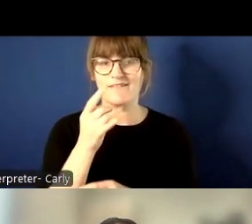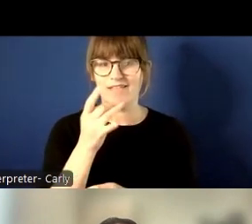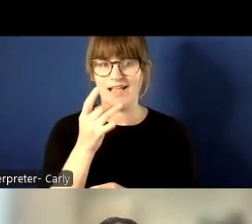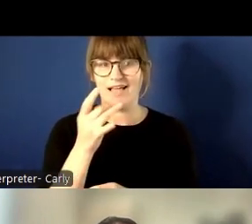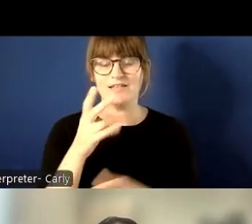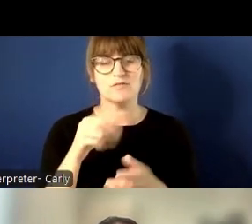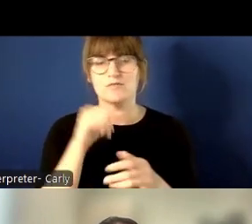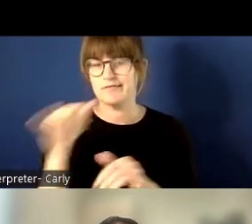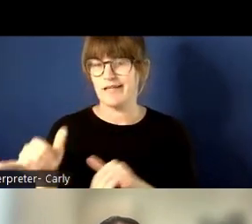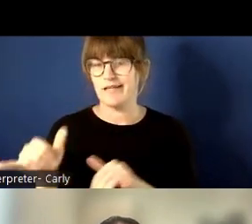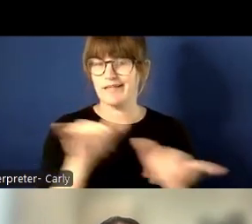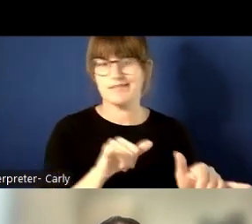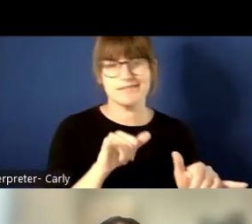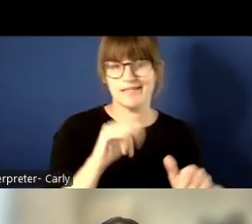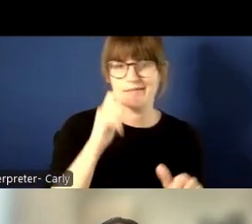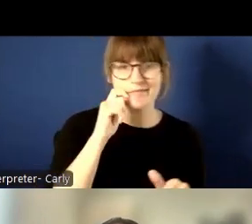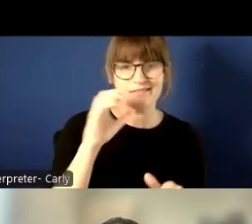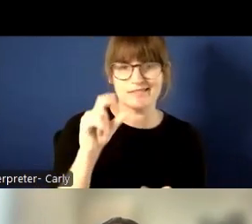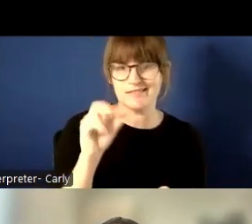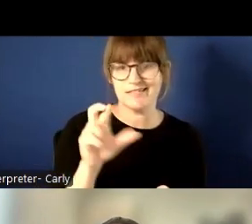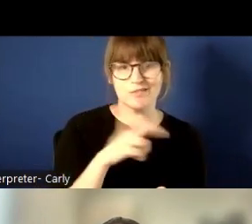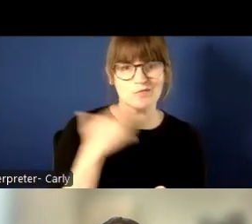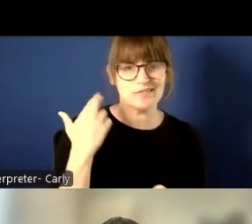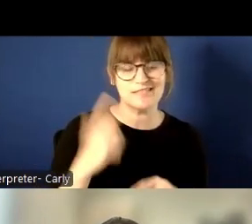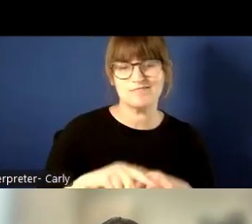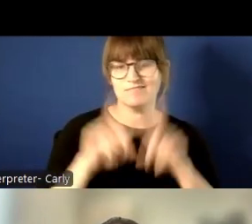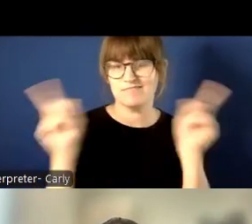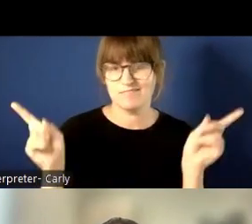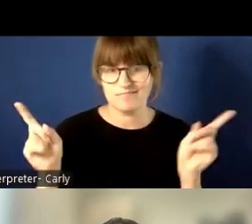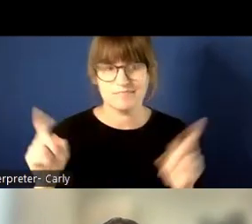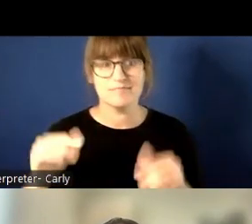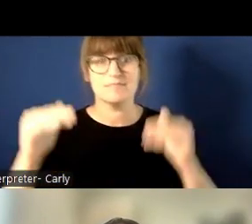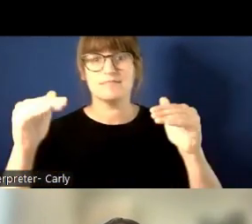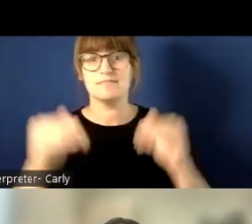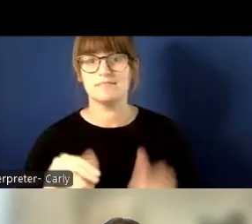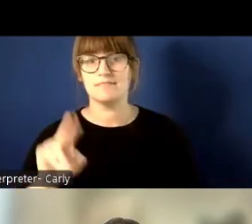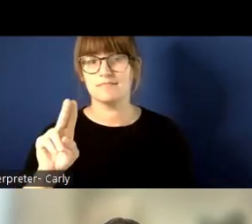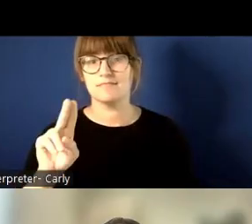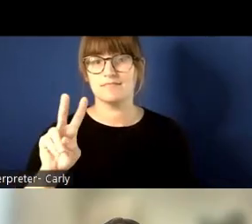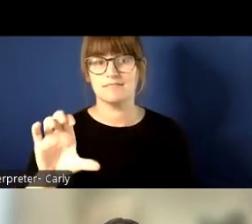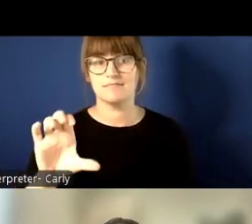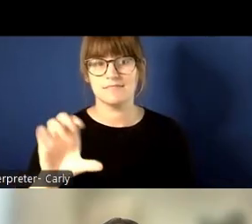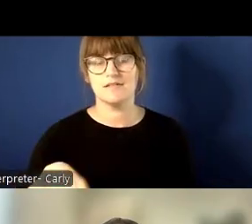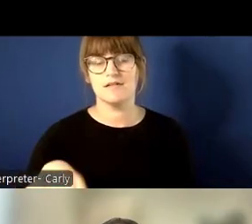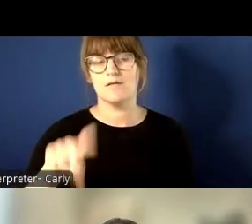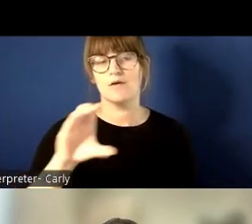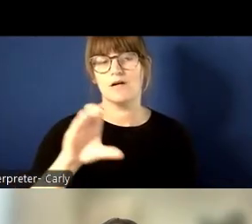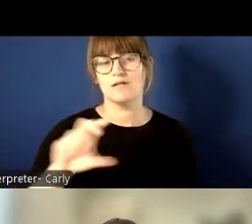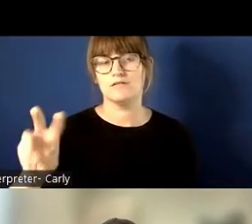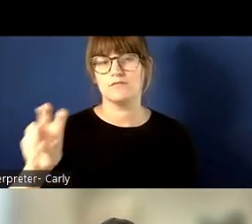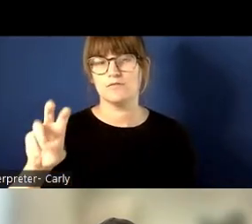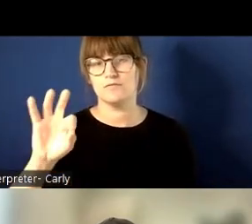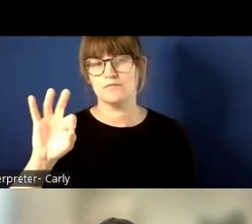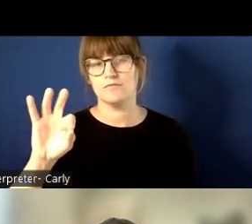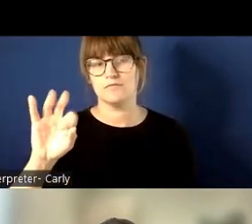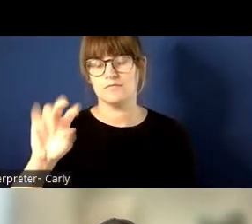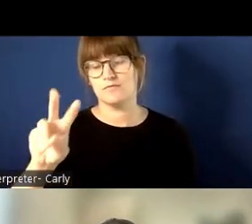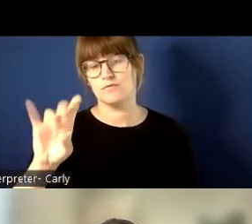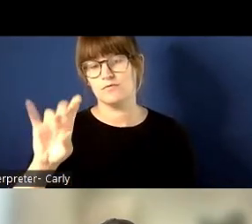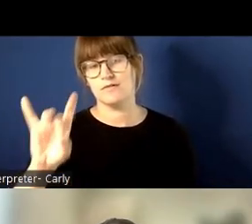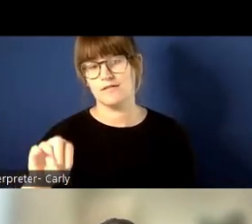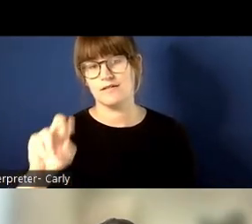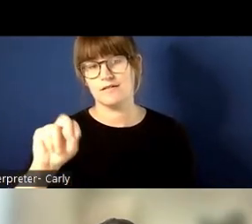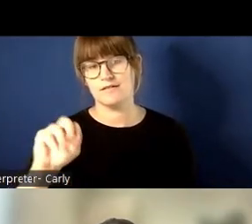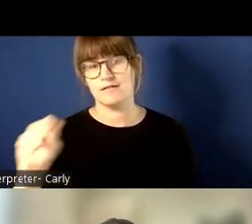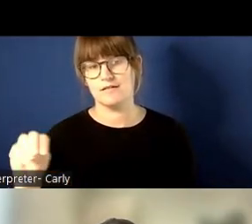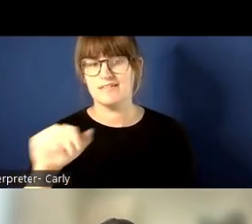getting a lot of sun exposure outside. UVC, it's 100 to 280 nanometers. It does not naturally reach the Earth's surface. It doesn't